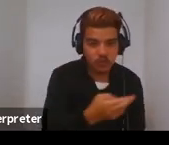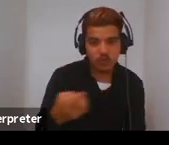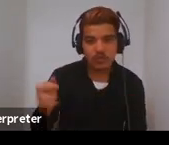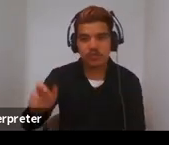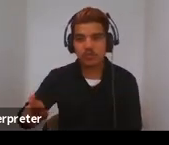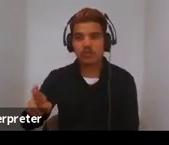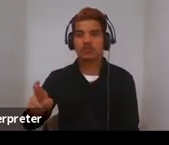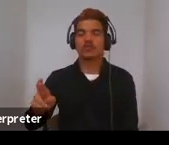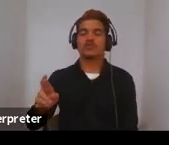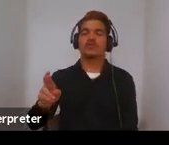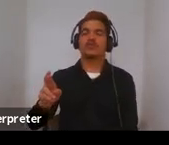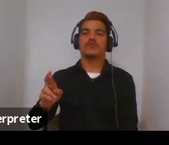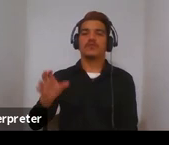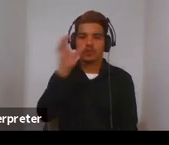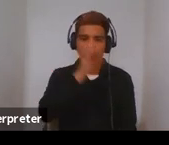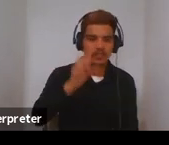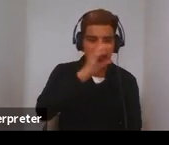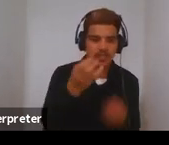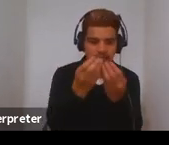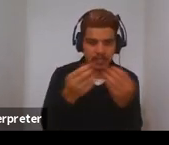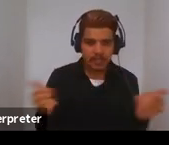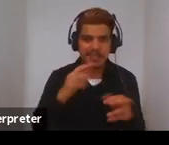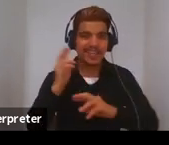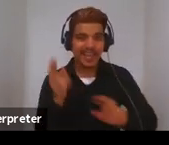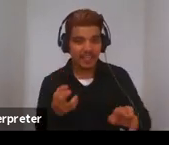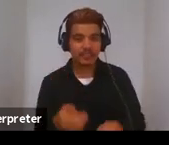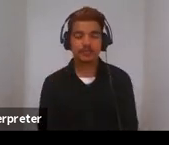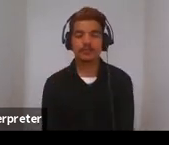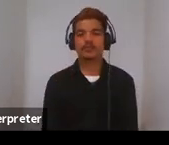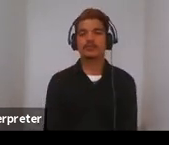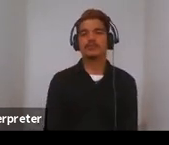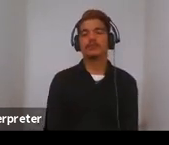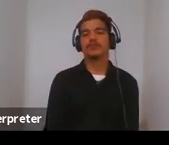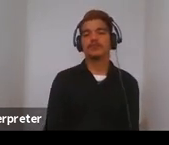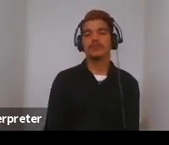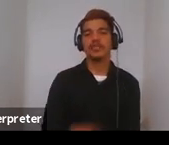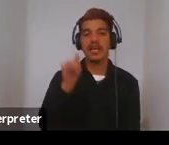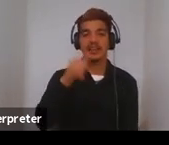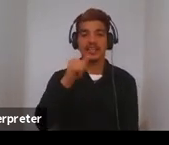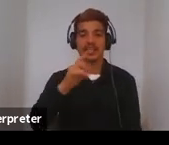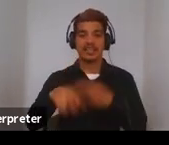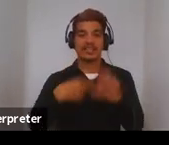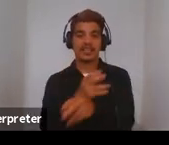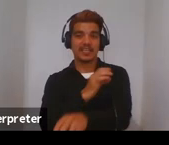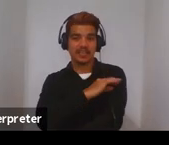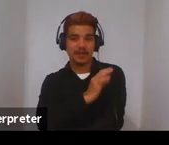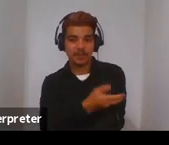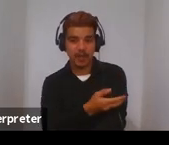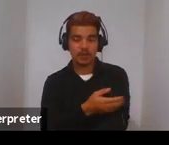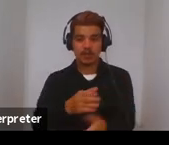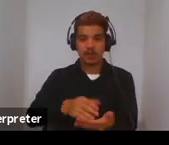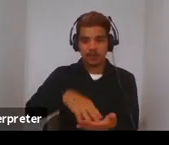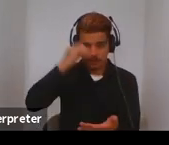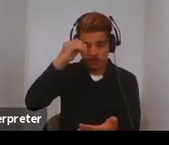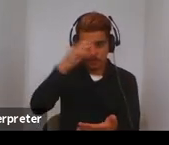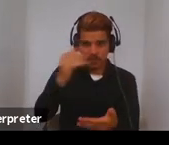or seeking solutions. So with this kind of power of learning and opening